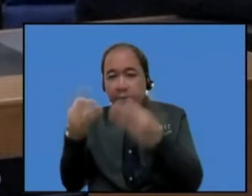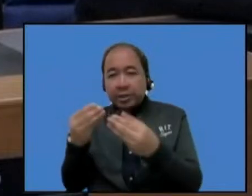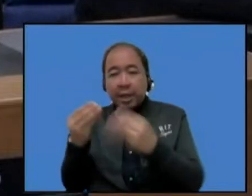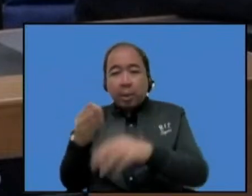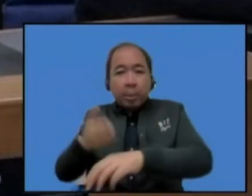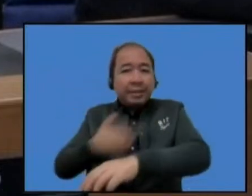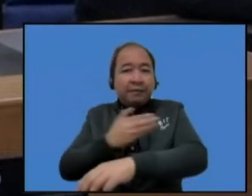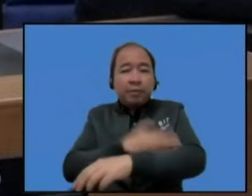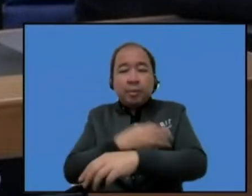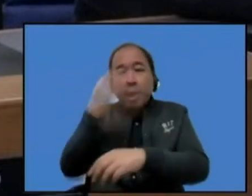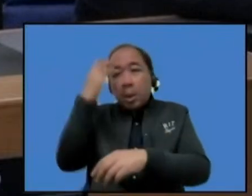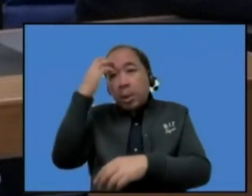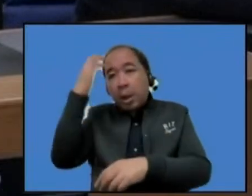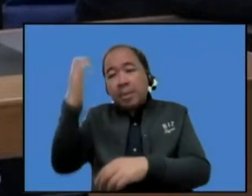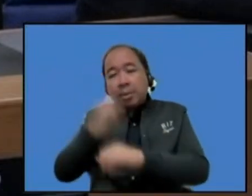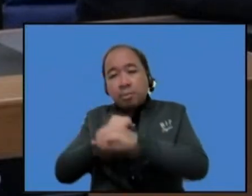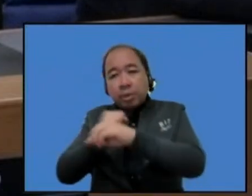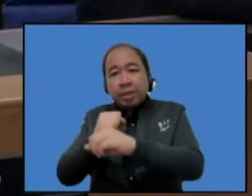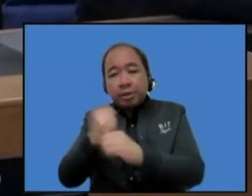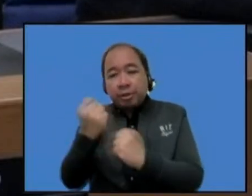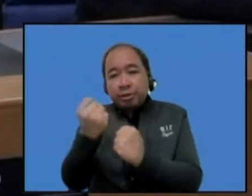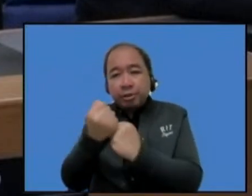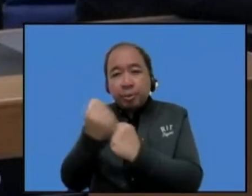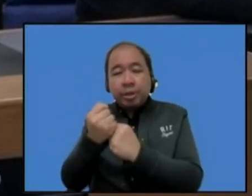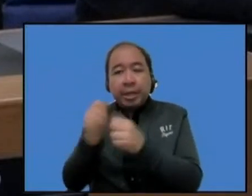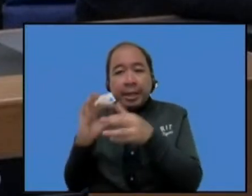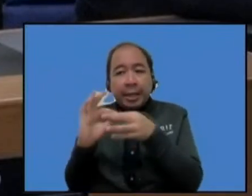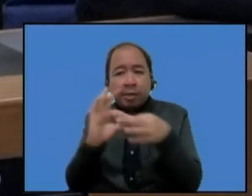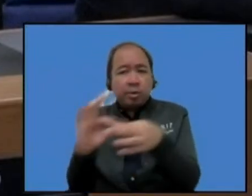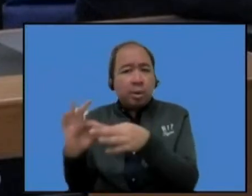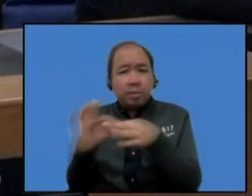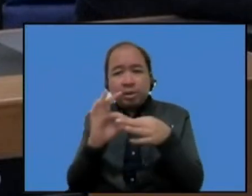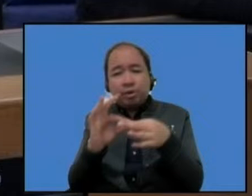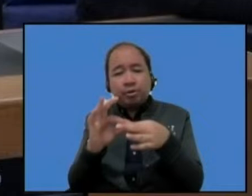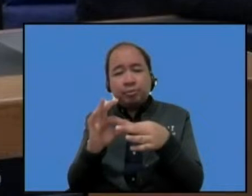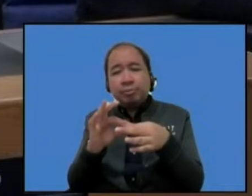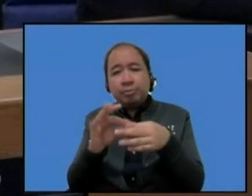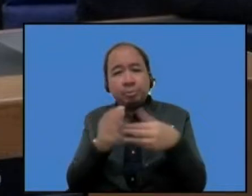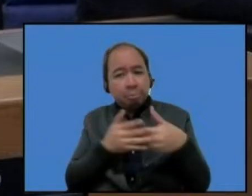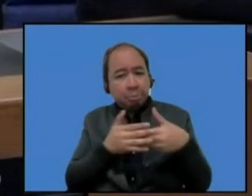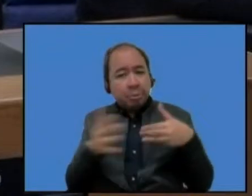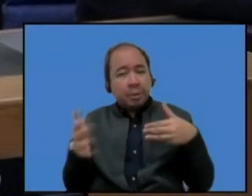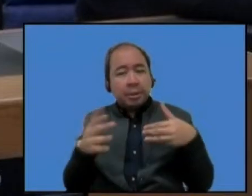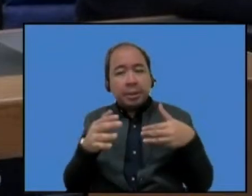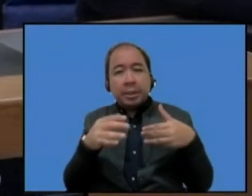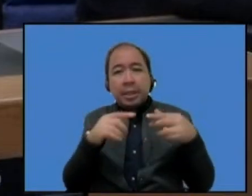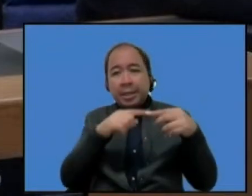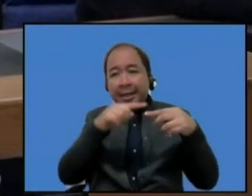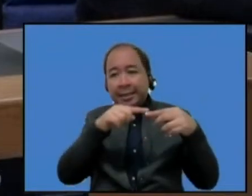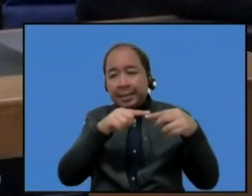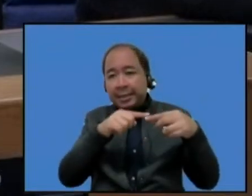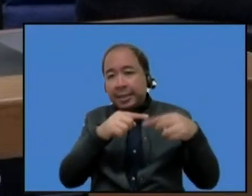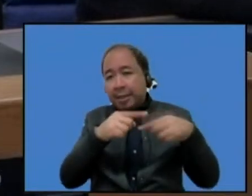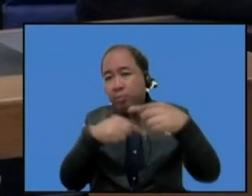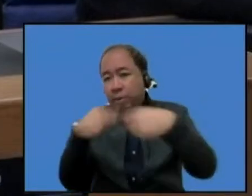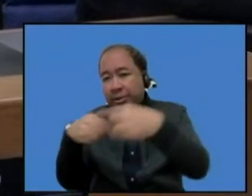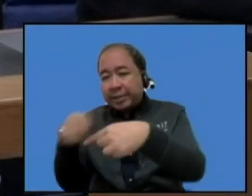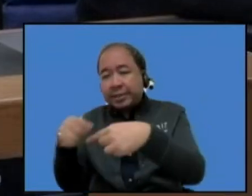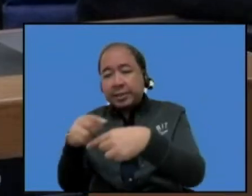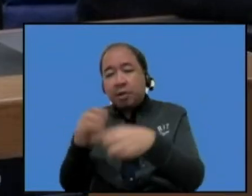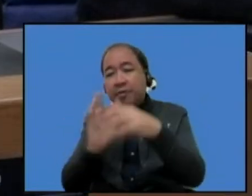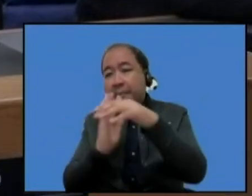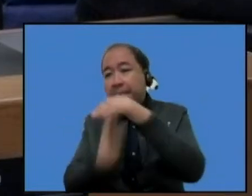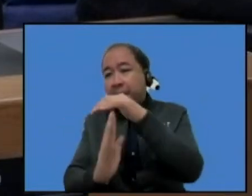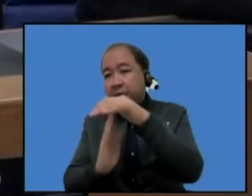protection, assistance, and cooperation throughout the migration cycle to ensure that migrants